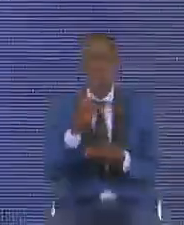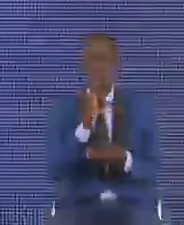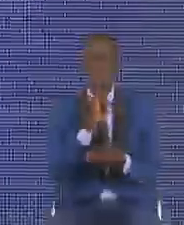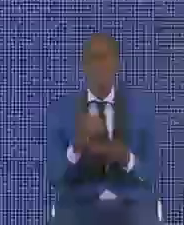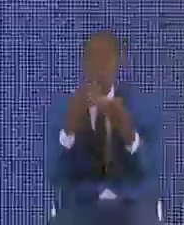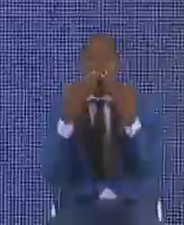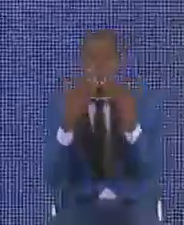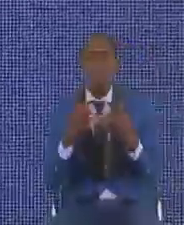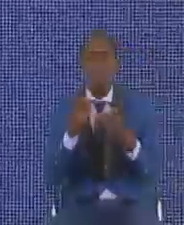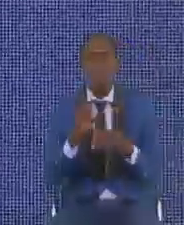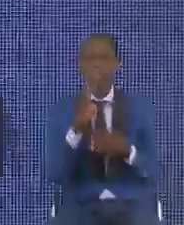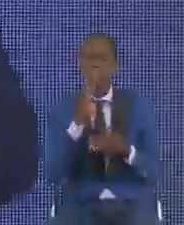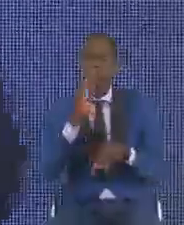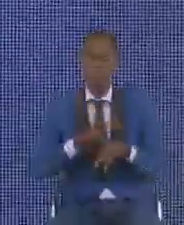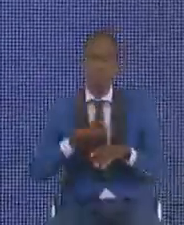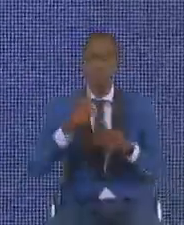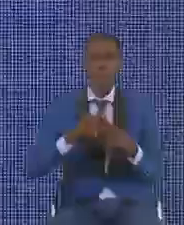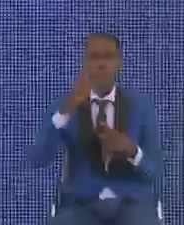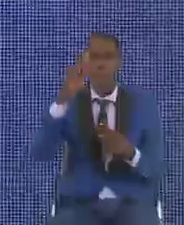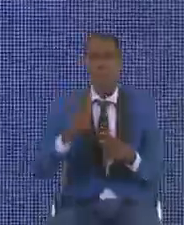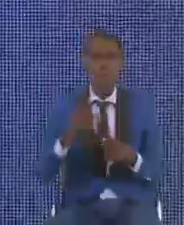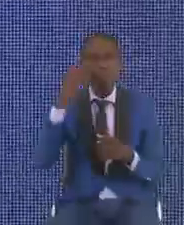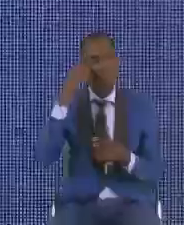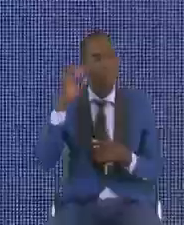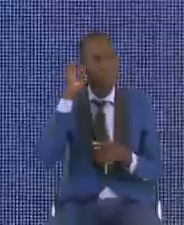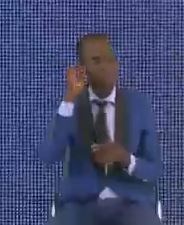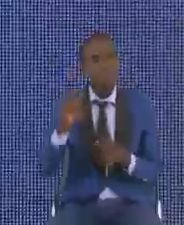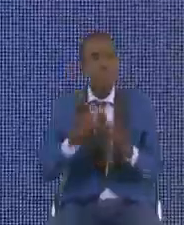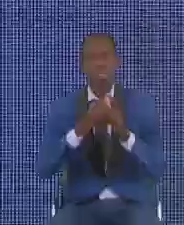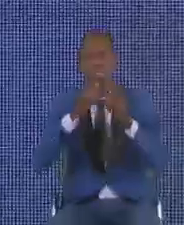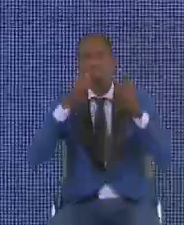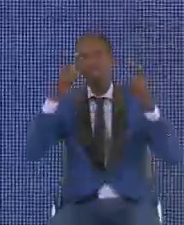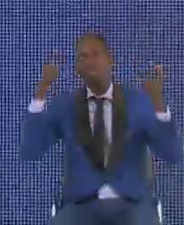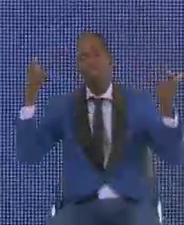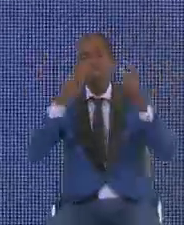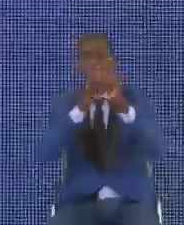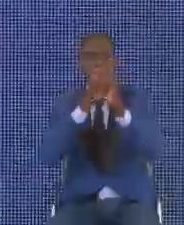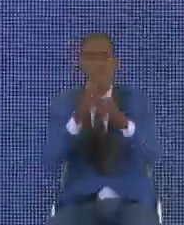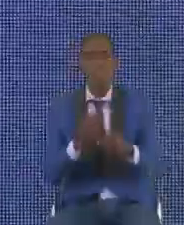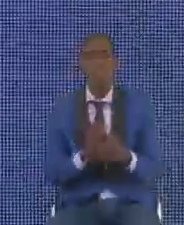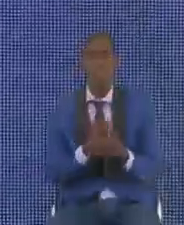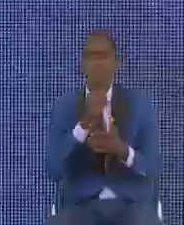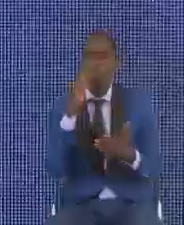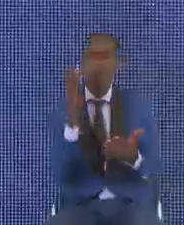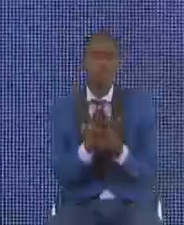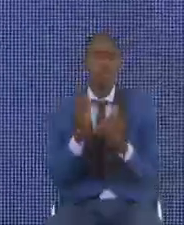be unto God for his unspeakable gift. Unspeakable,